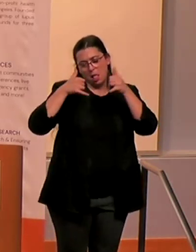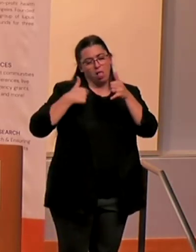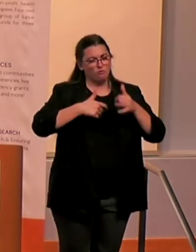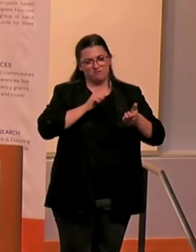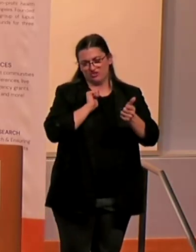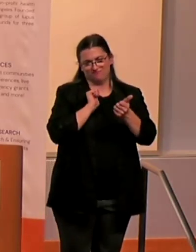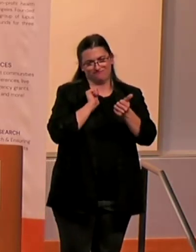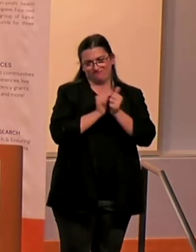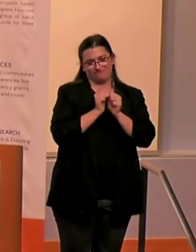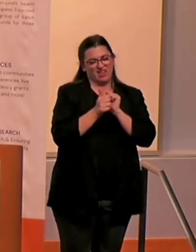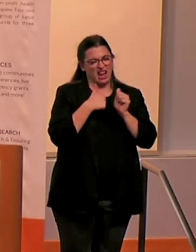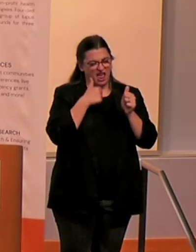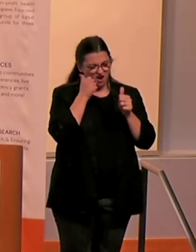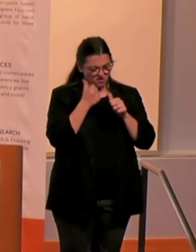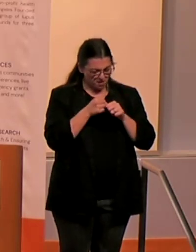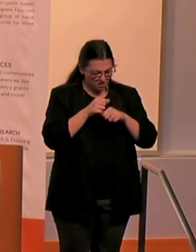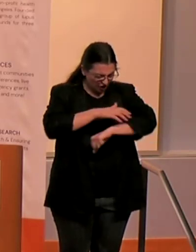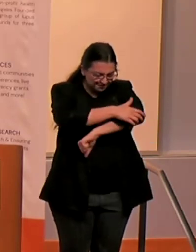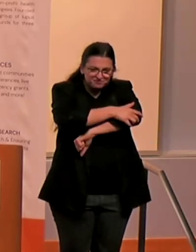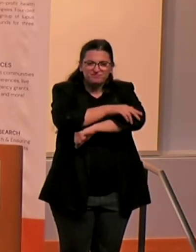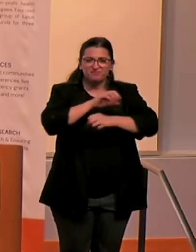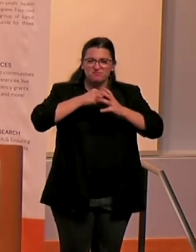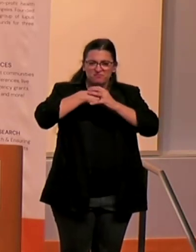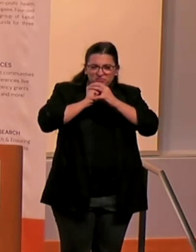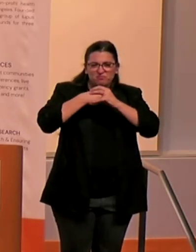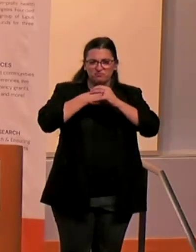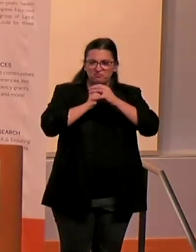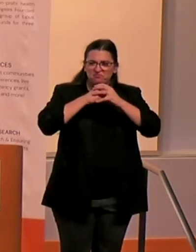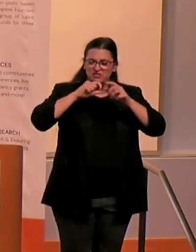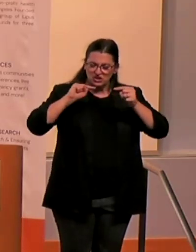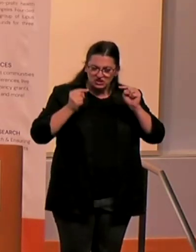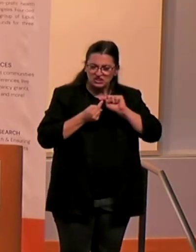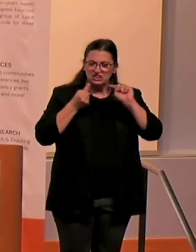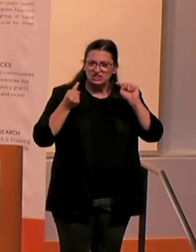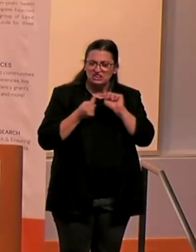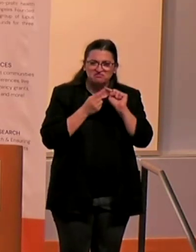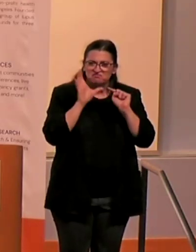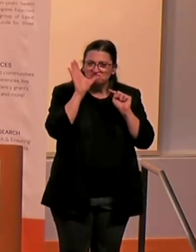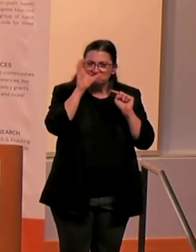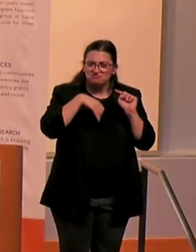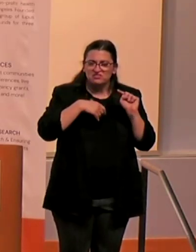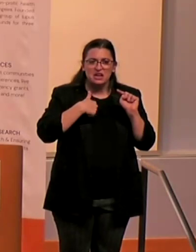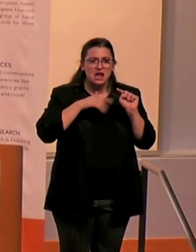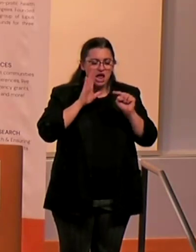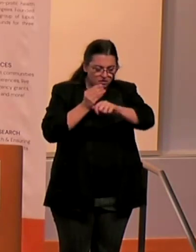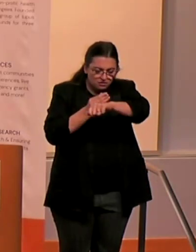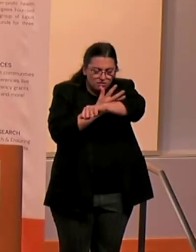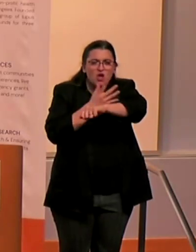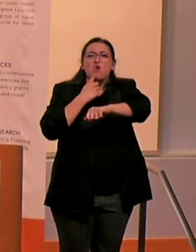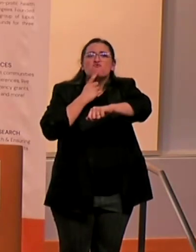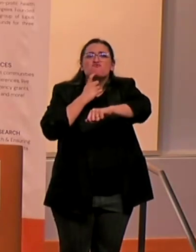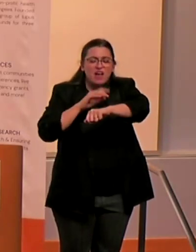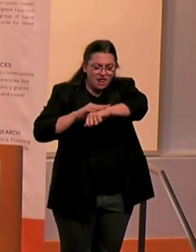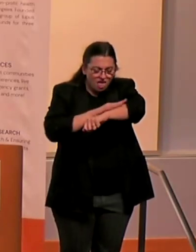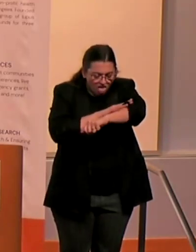my joints started hurting out of nowhere, which was very weird and odd. And then I would get these rashes on my legs,